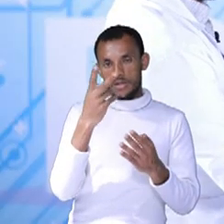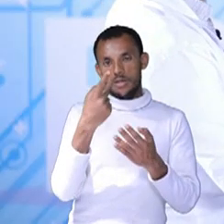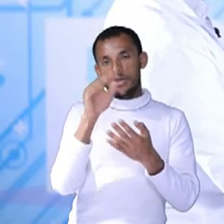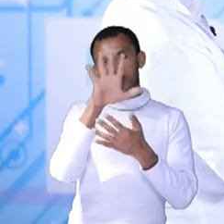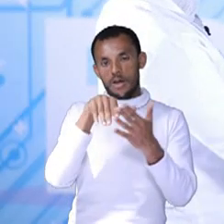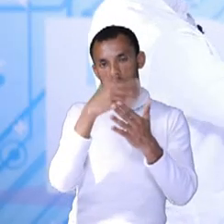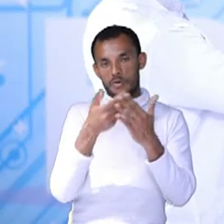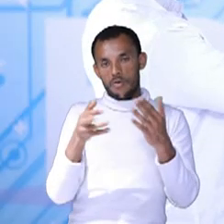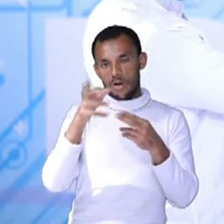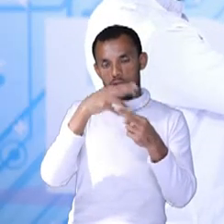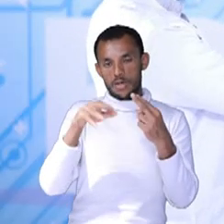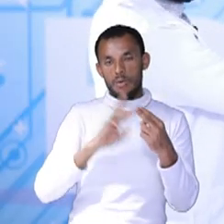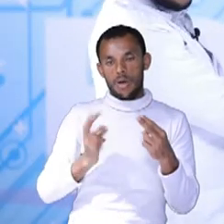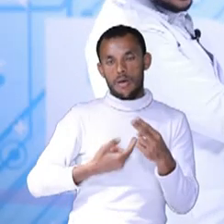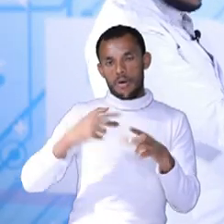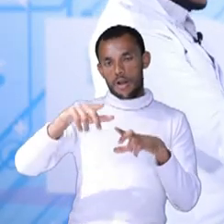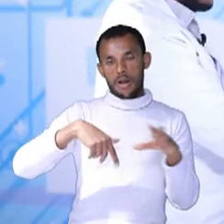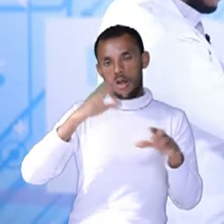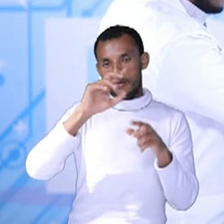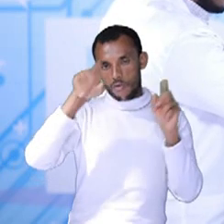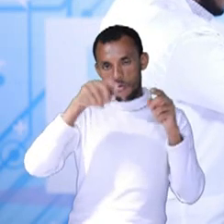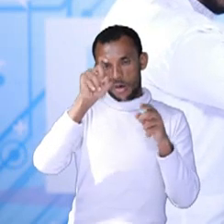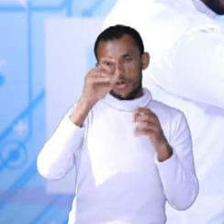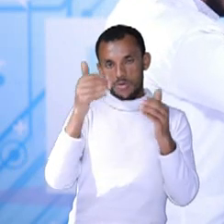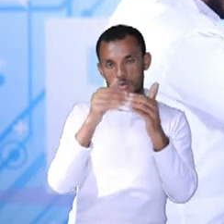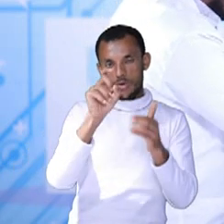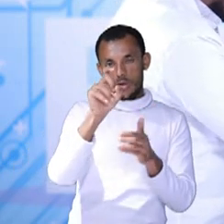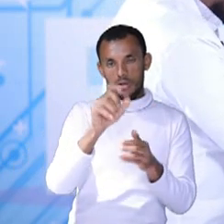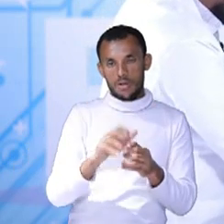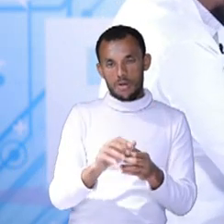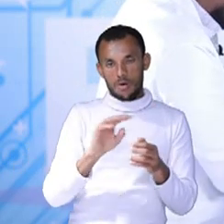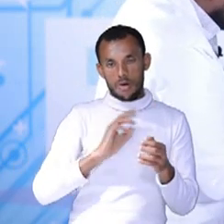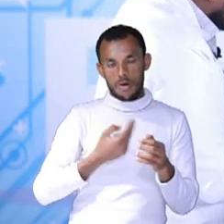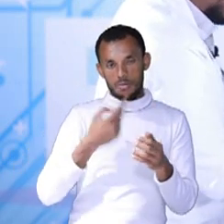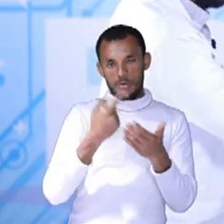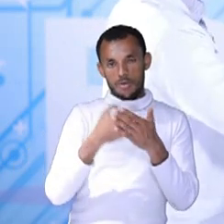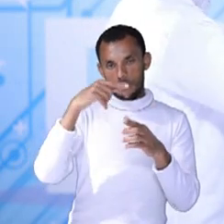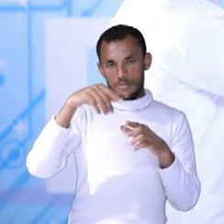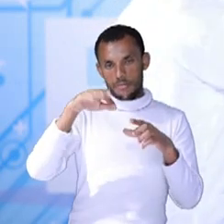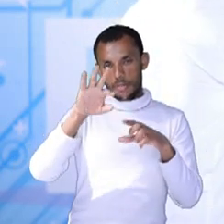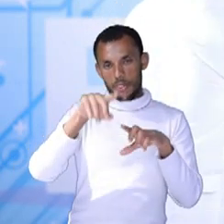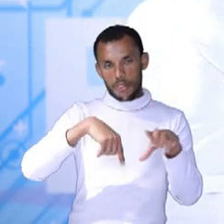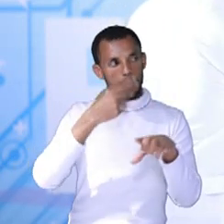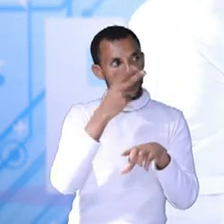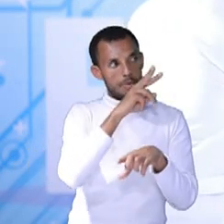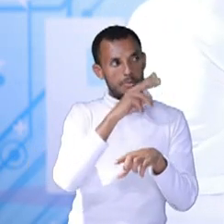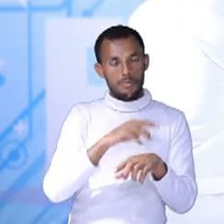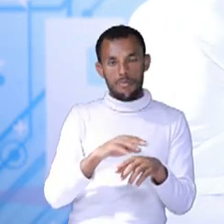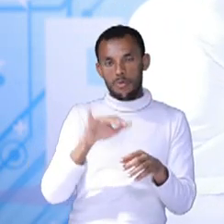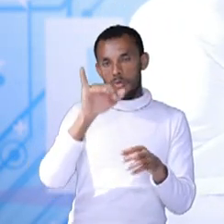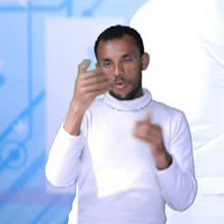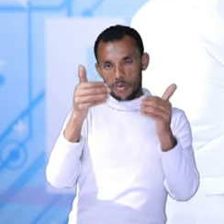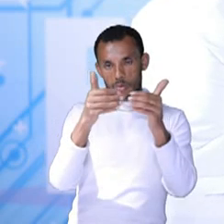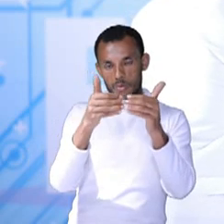So we have the line, or f of x equals to x. We have this line. We have this line. This line, it is